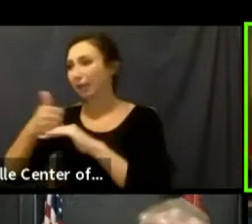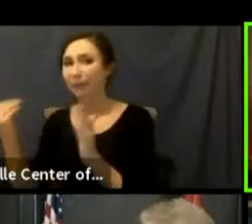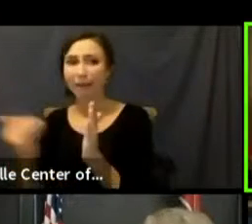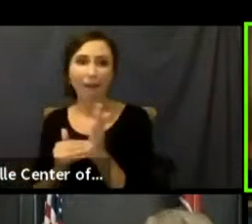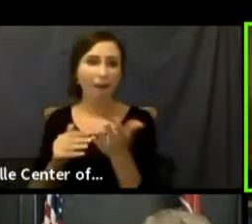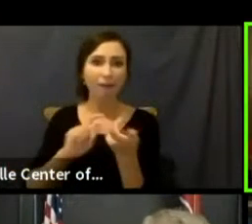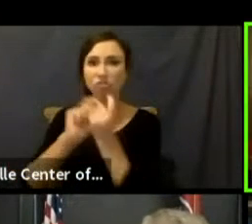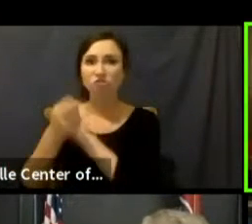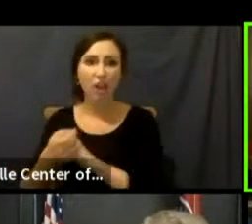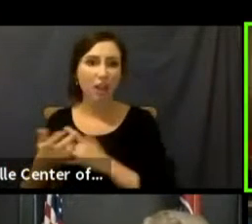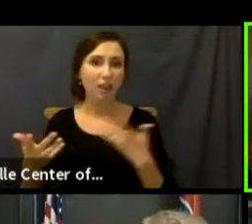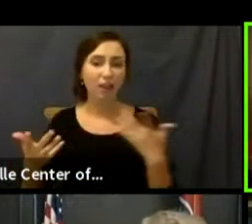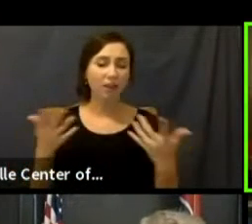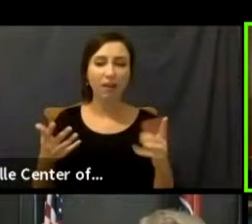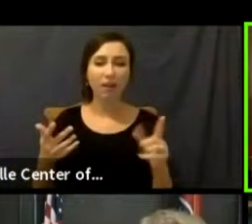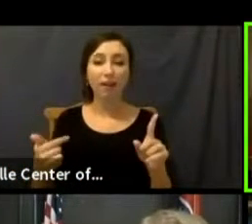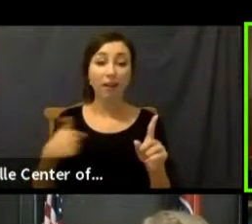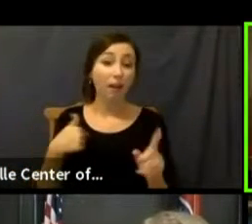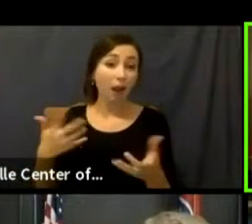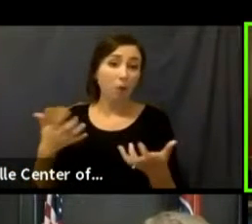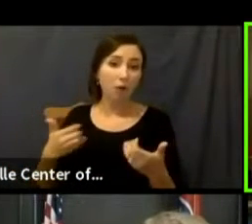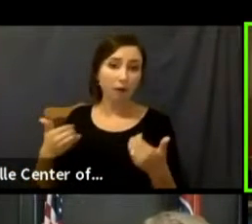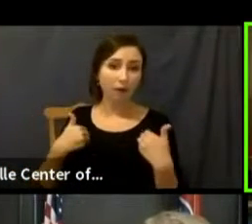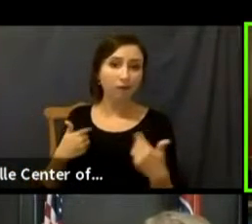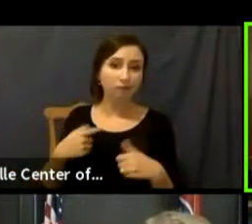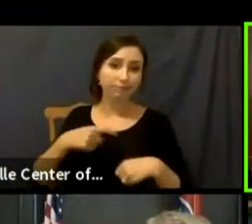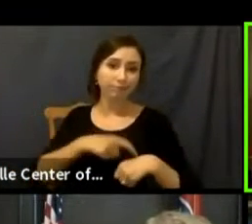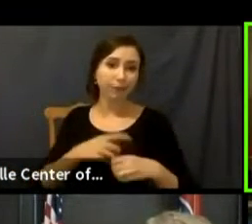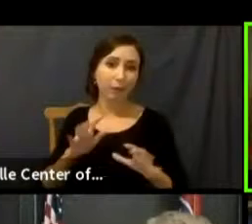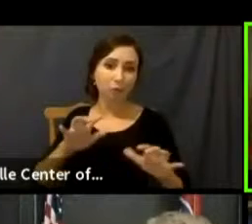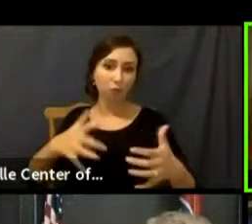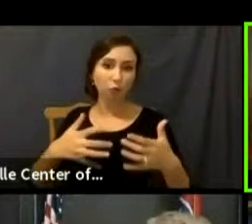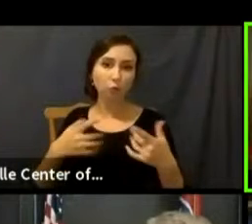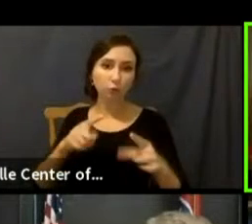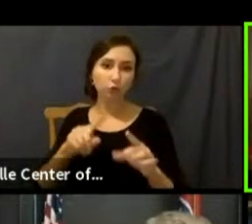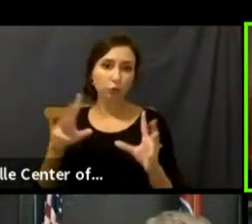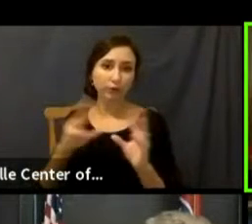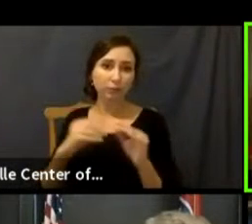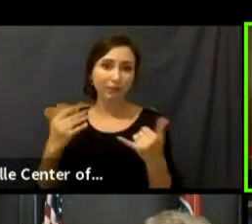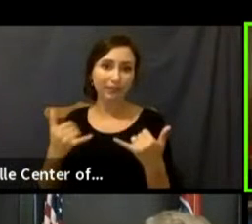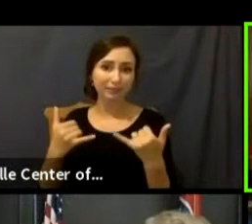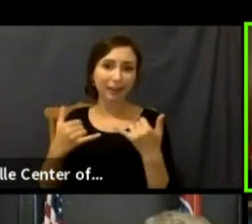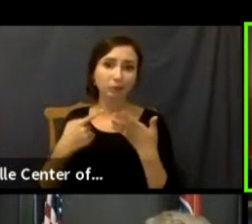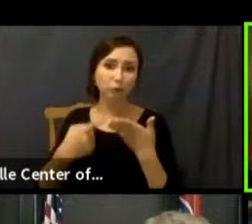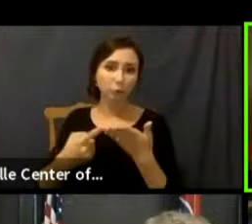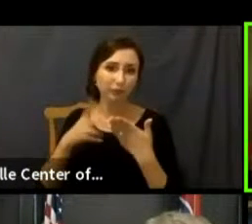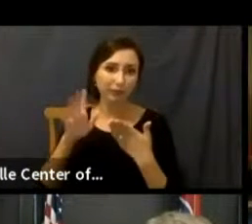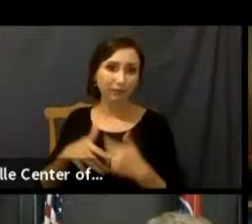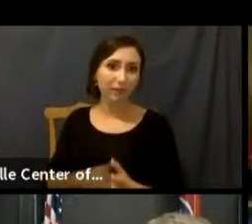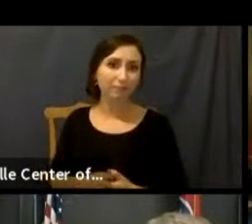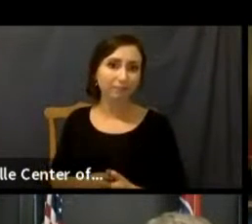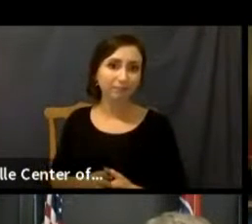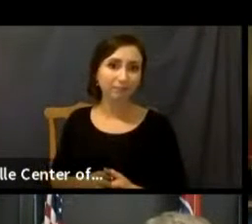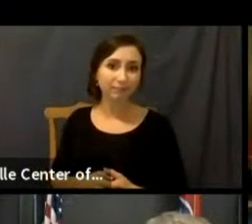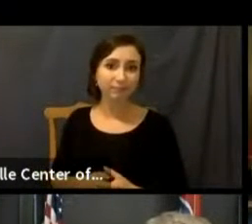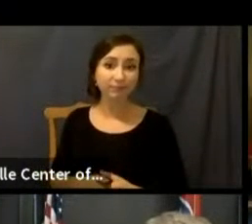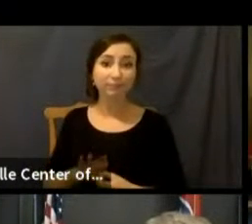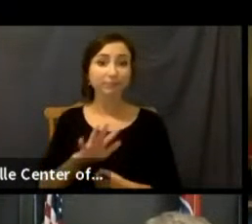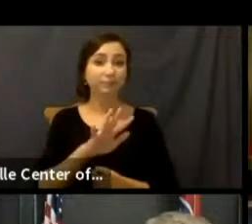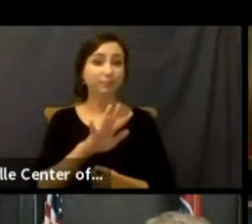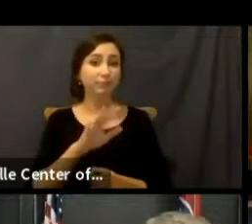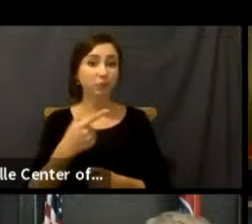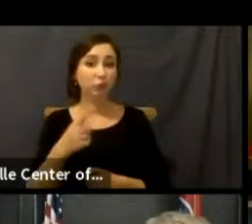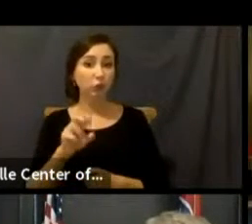cetera. But at any rate, I'd like for us as a group at some point in our meeting to discuss that. Dr. Hurt, if it's